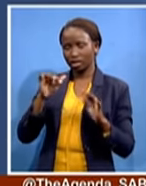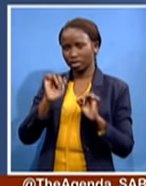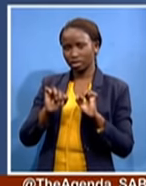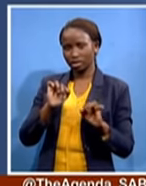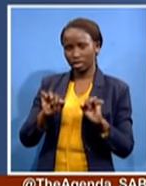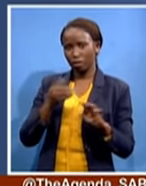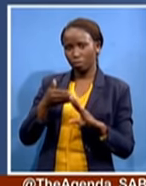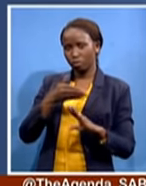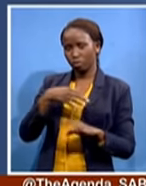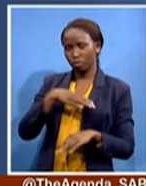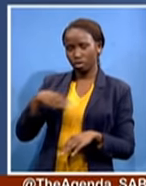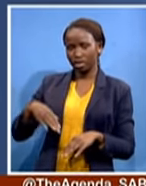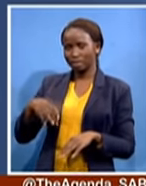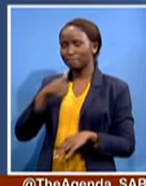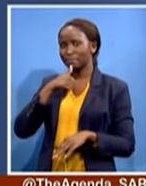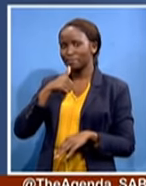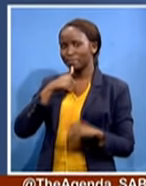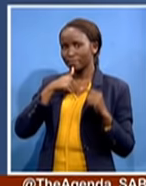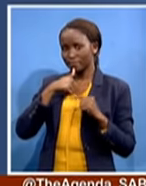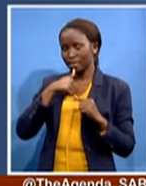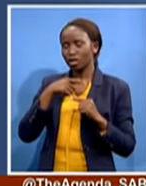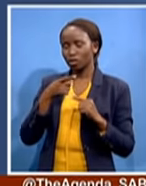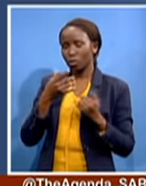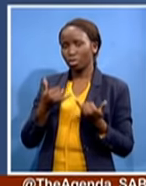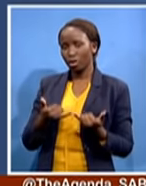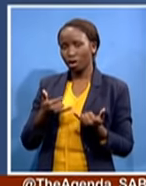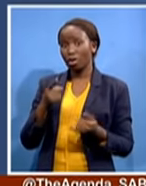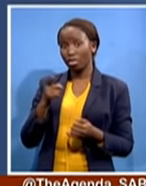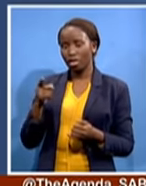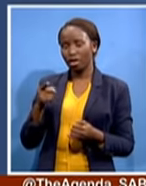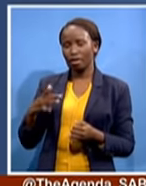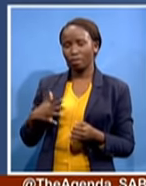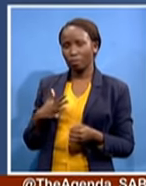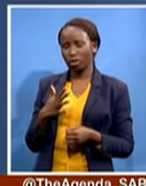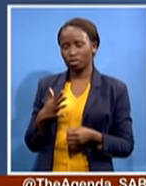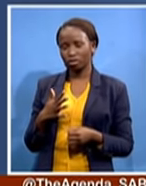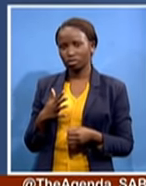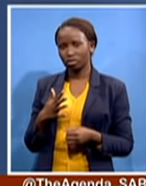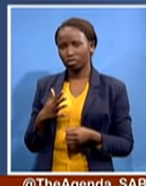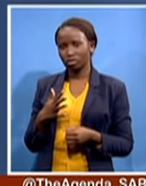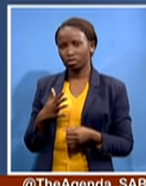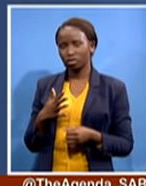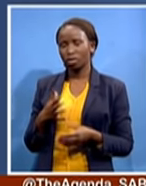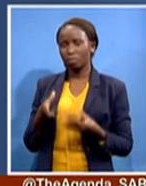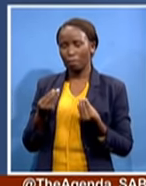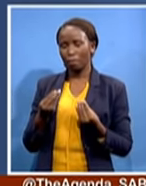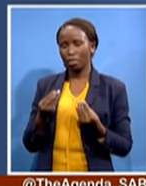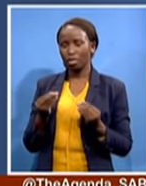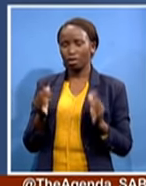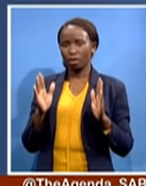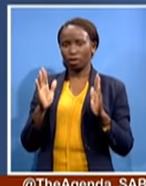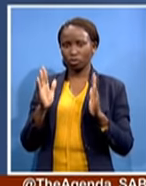they want her to exhume the body and bury it